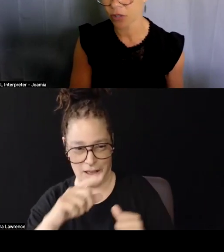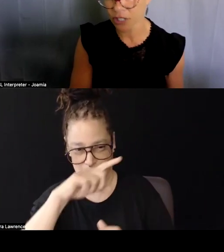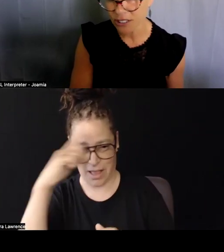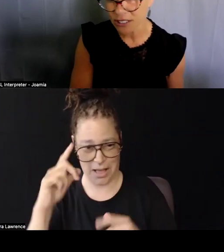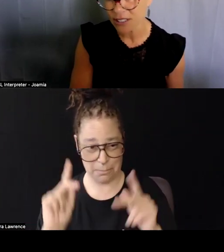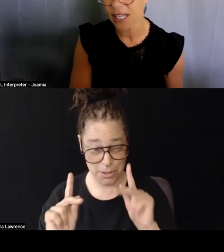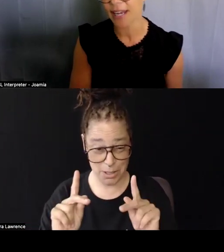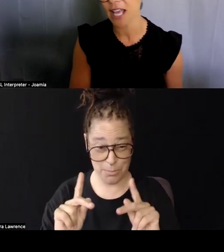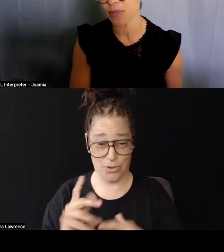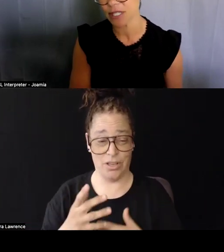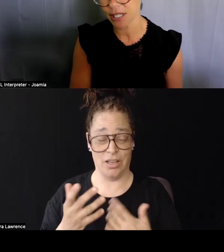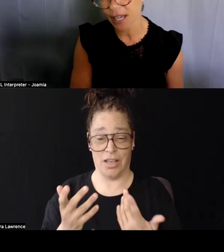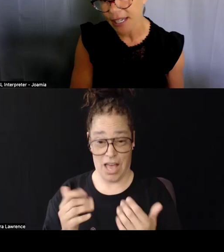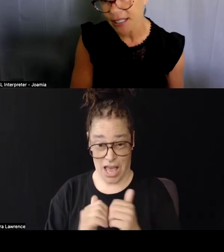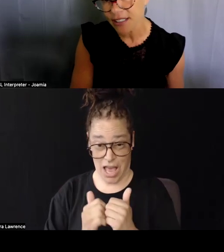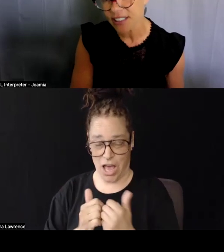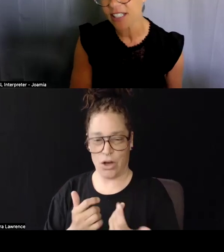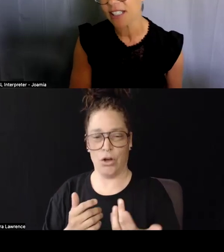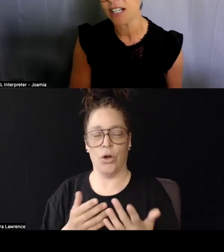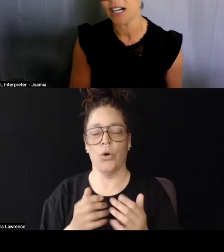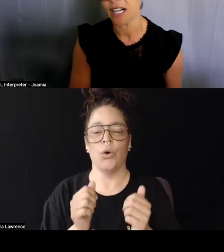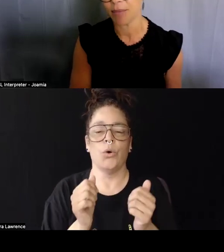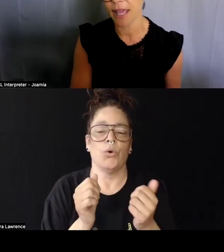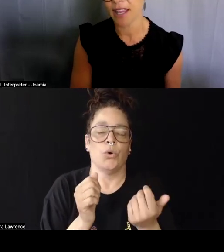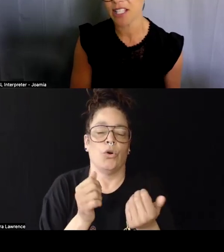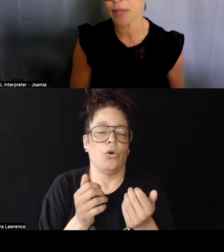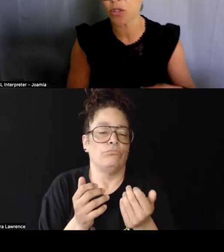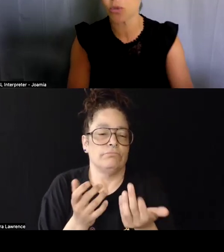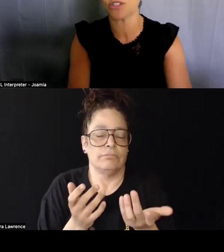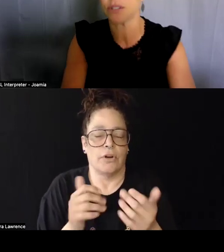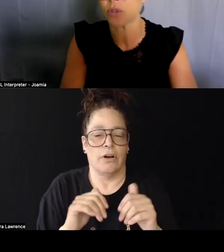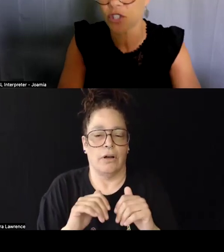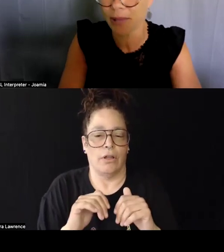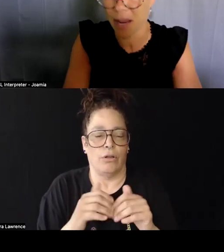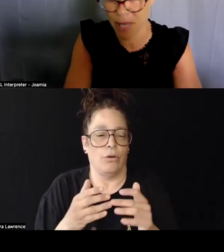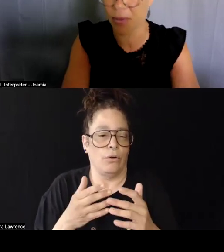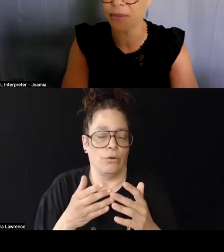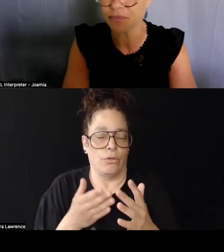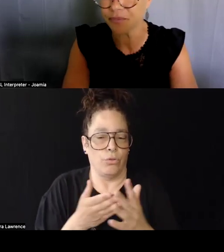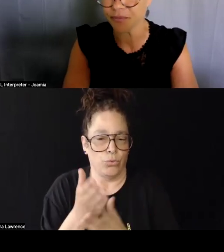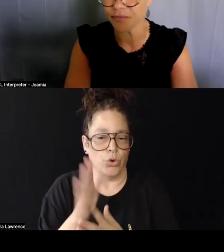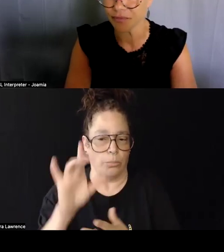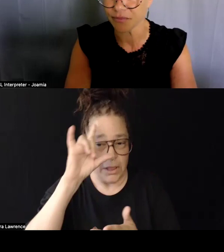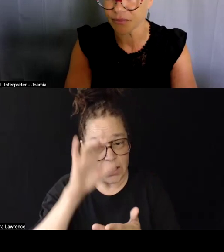It's been overlooked, it has been denied, and it has been ignored towards Black